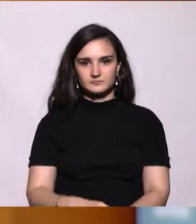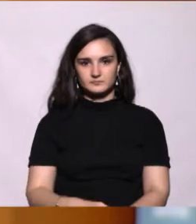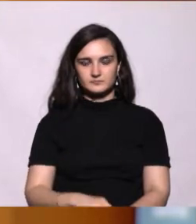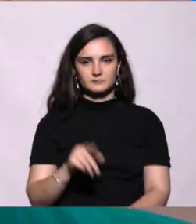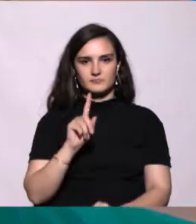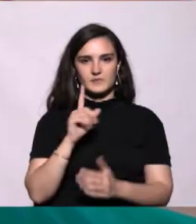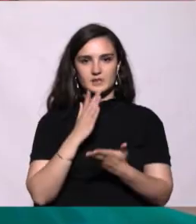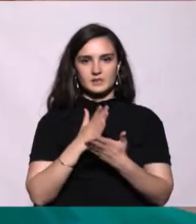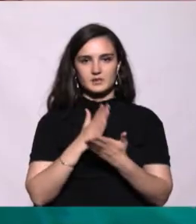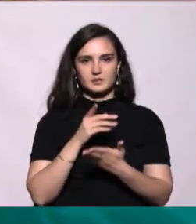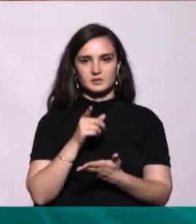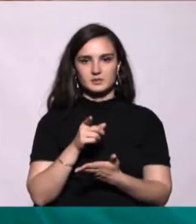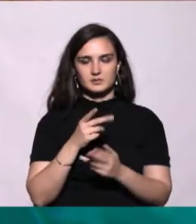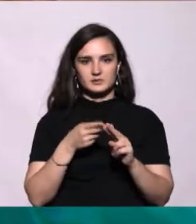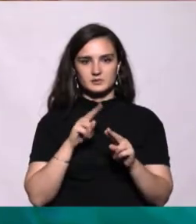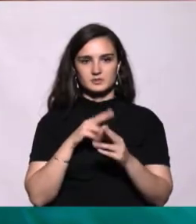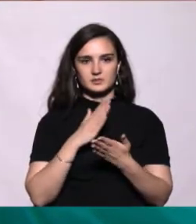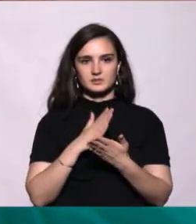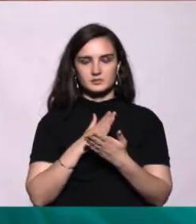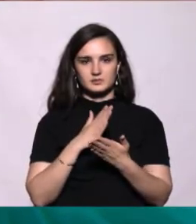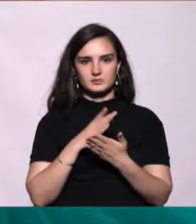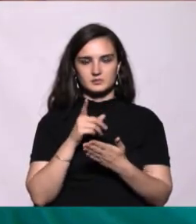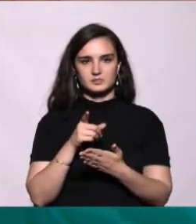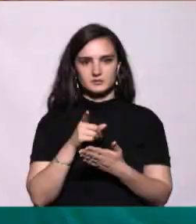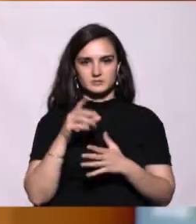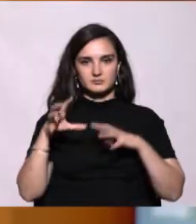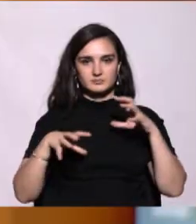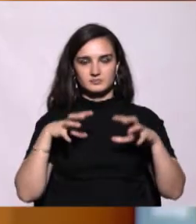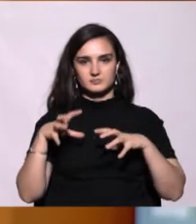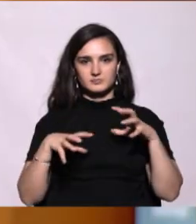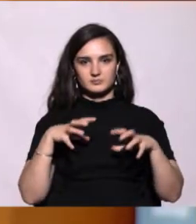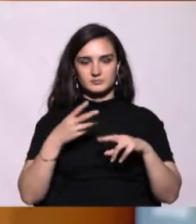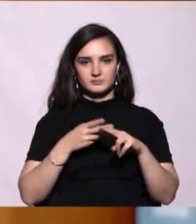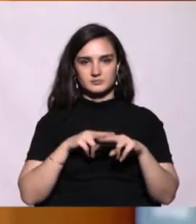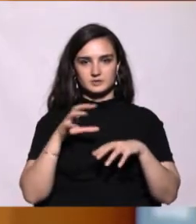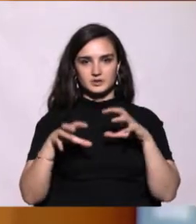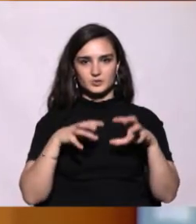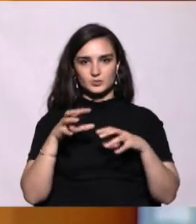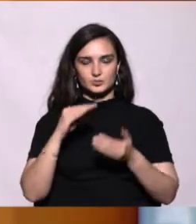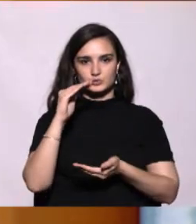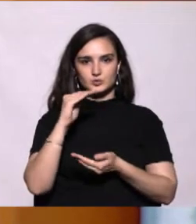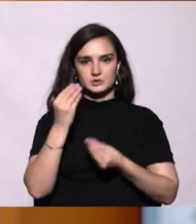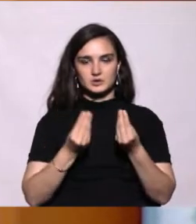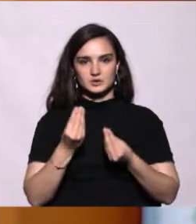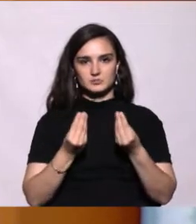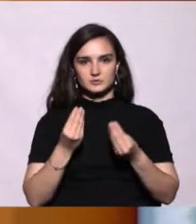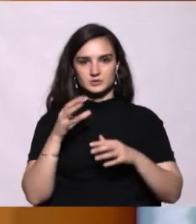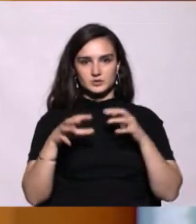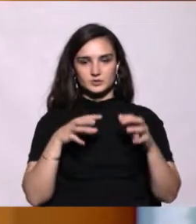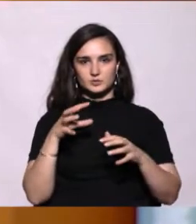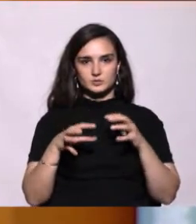is it? It is a teddy bear. Es datucha, satamasho